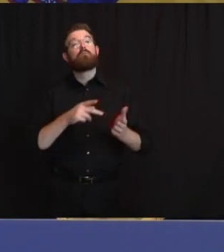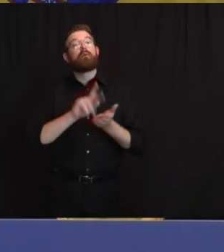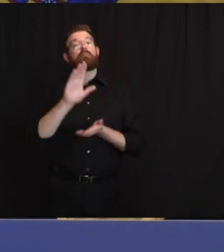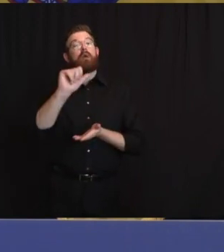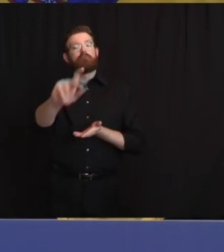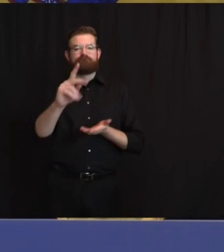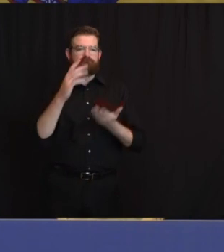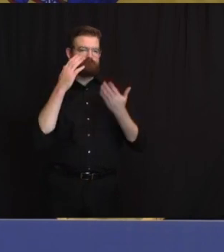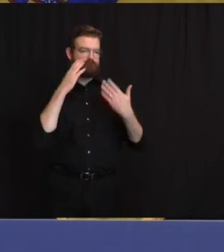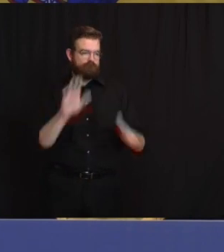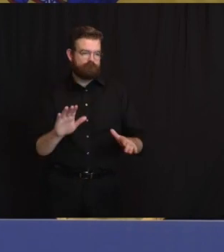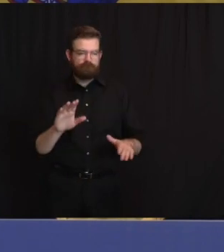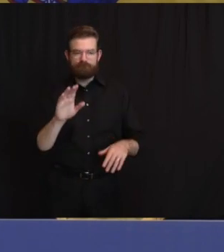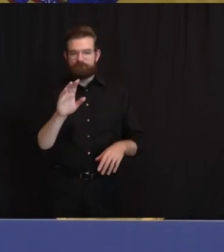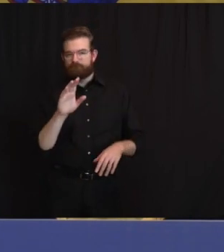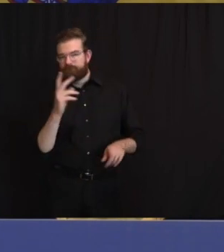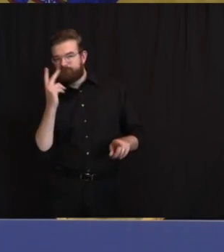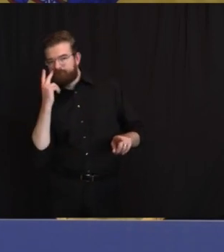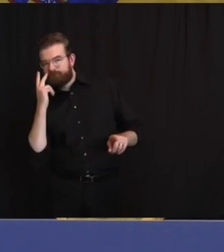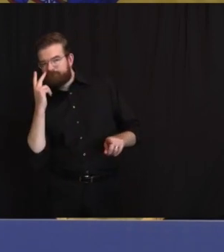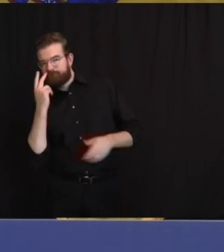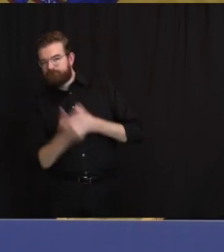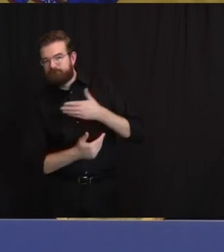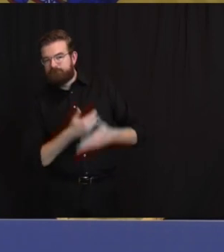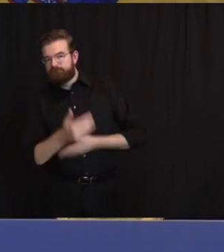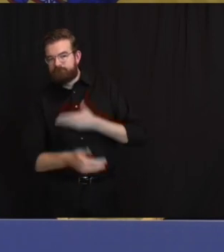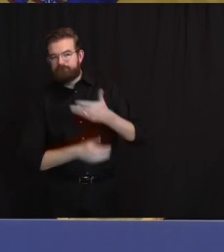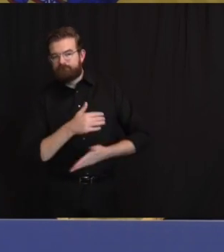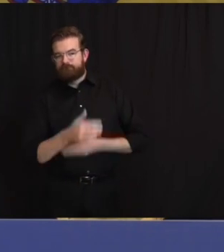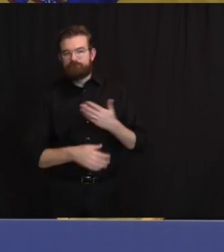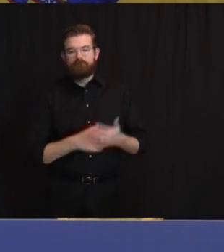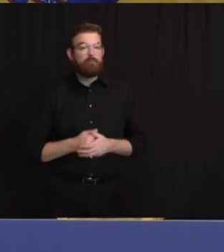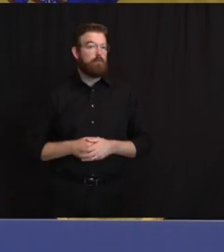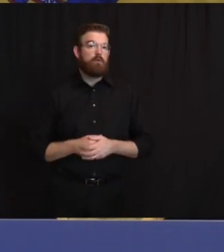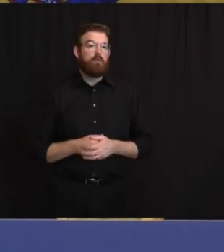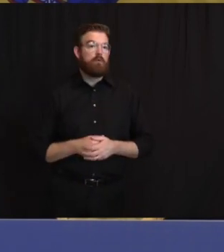mean, let's get through the first part of this.